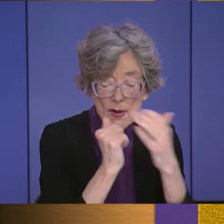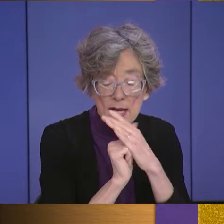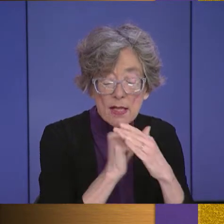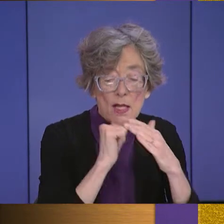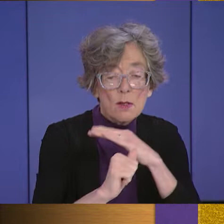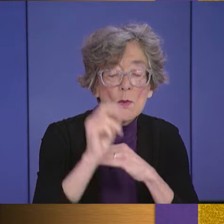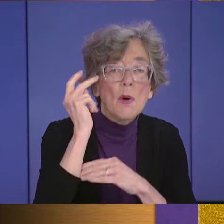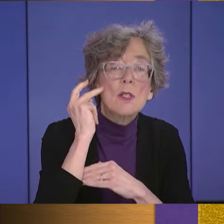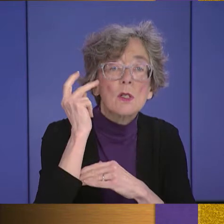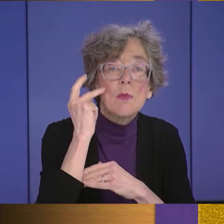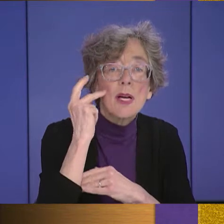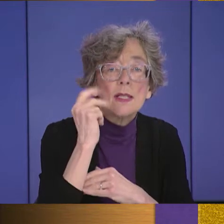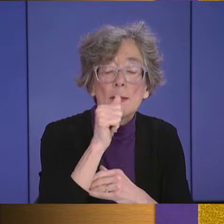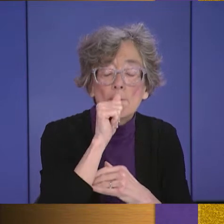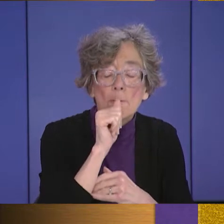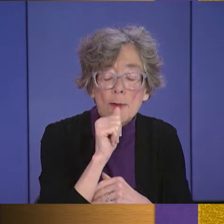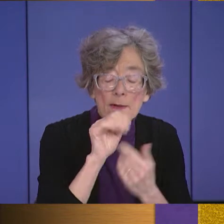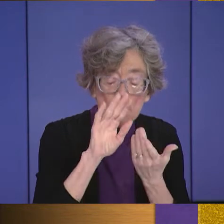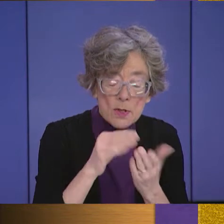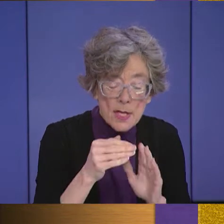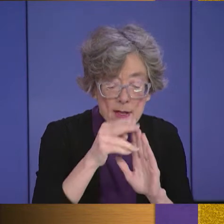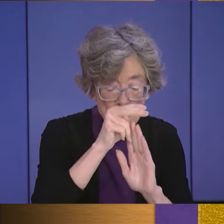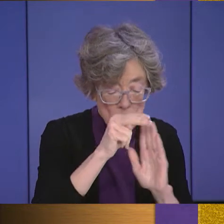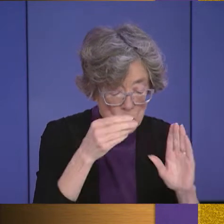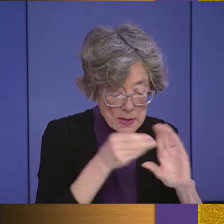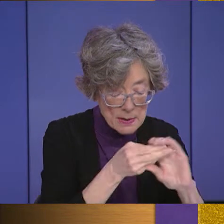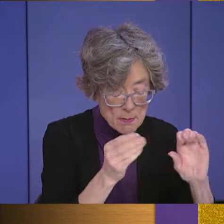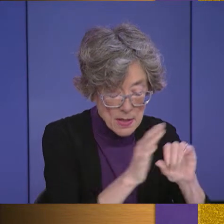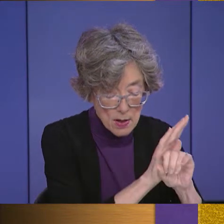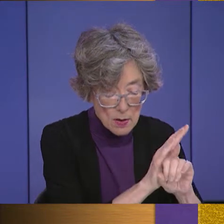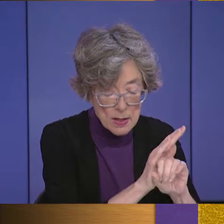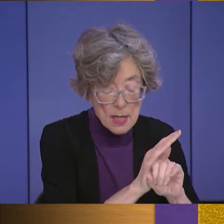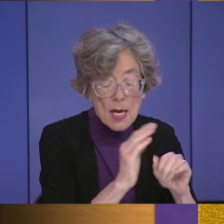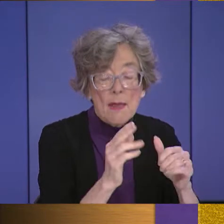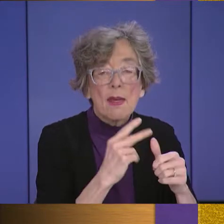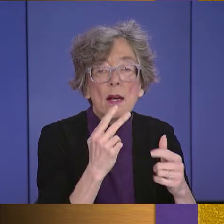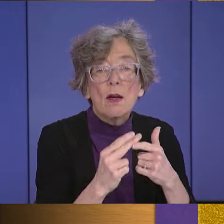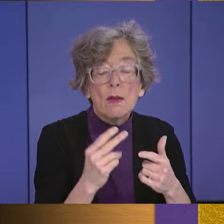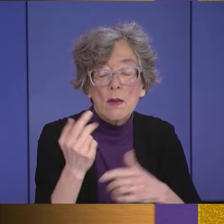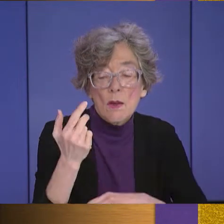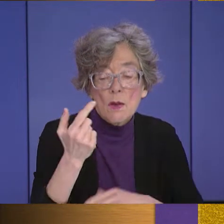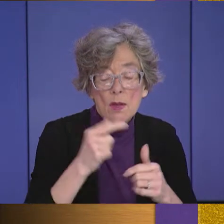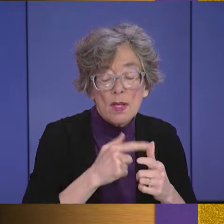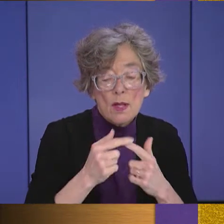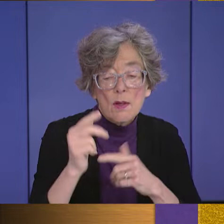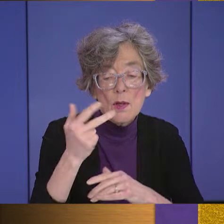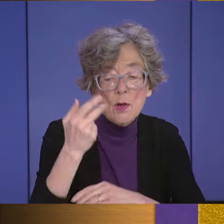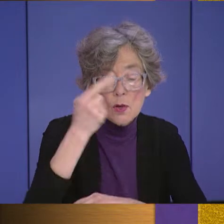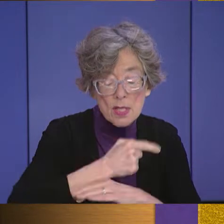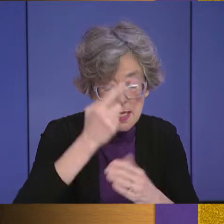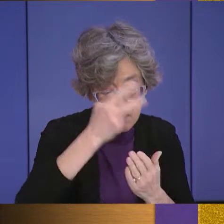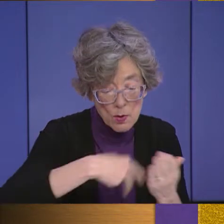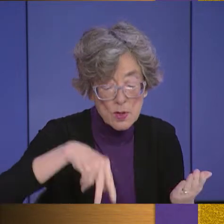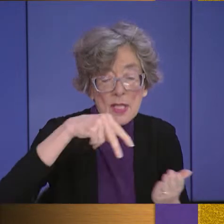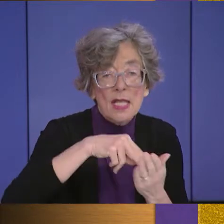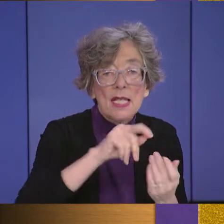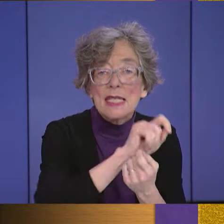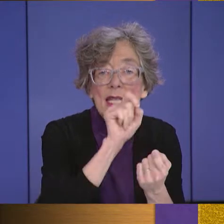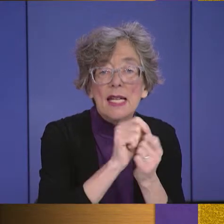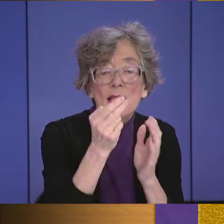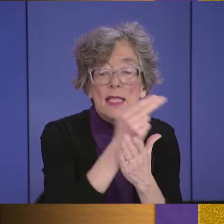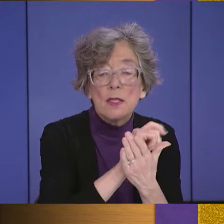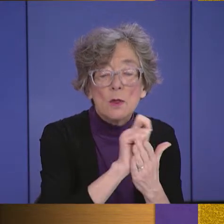under Pontius Pilate. He suffered death and was buried, and rose again on the third day in accordance with the